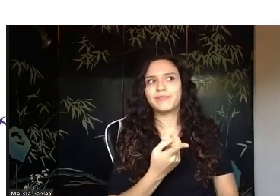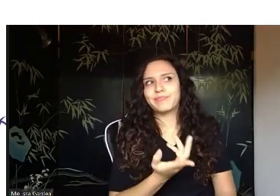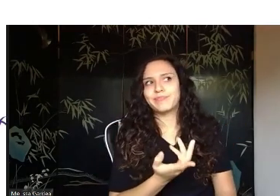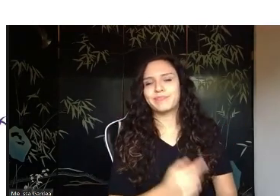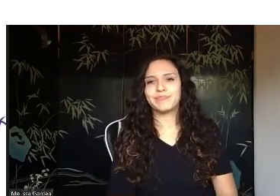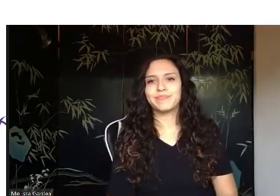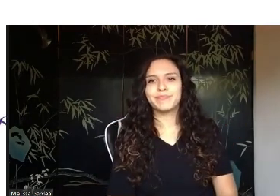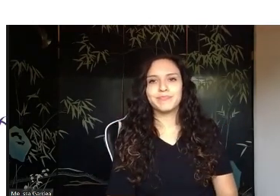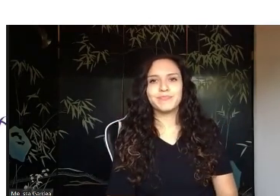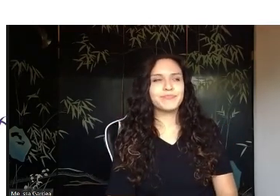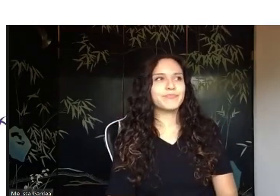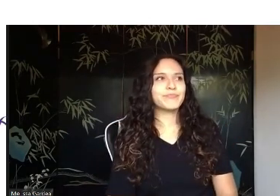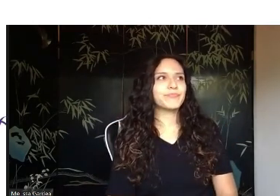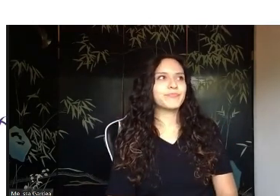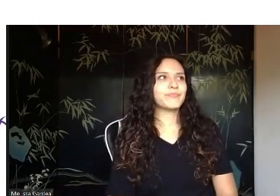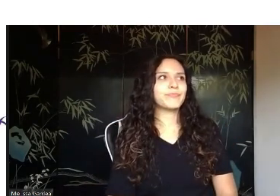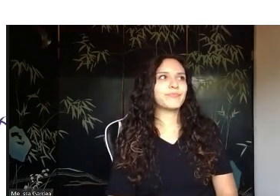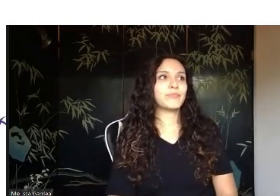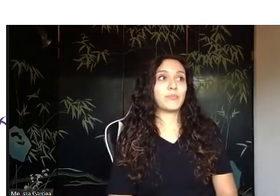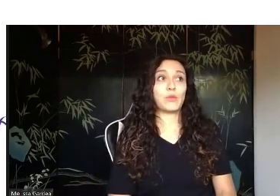Okay, this was kind of a trick question.